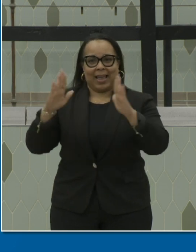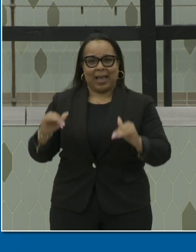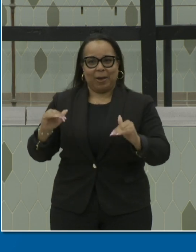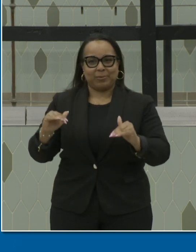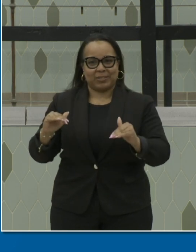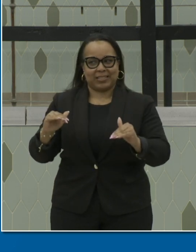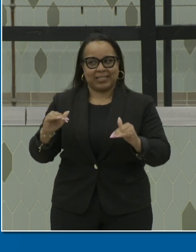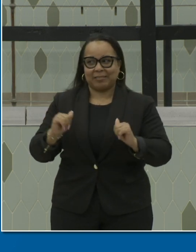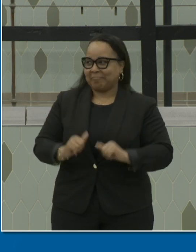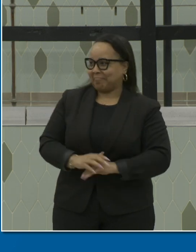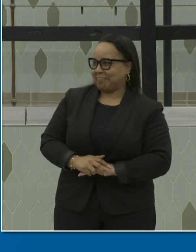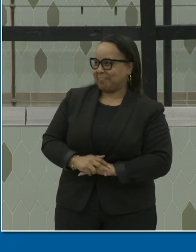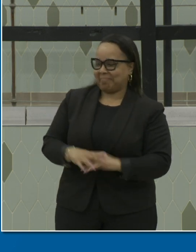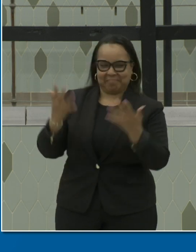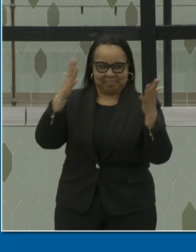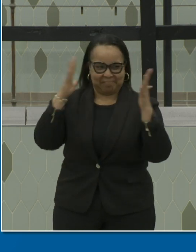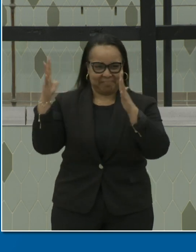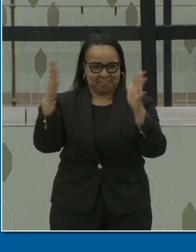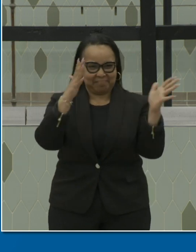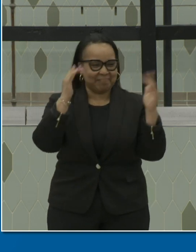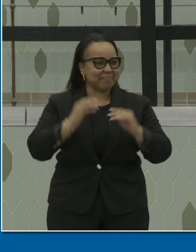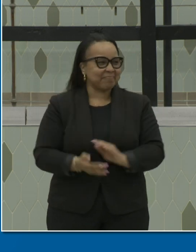wondering...